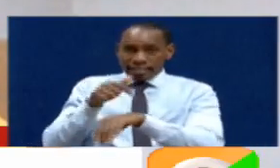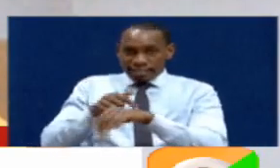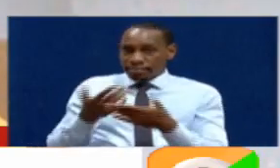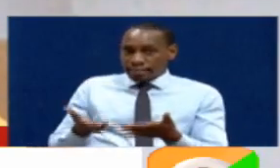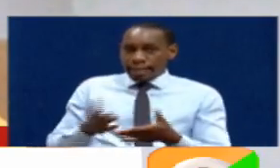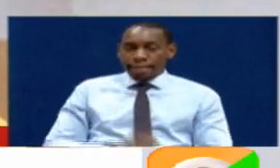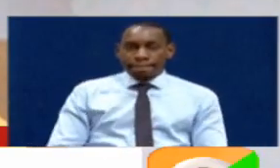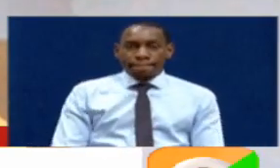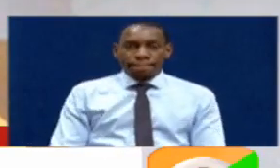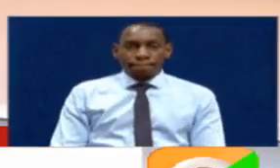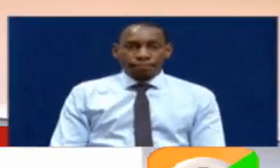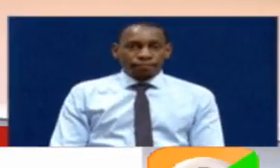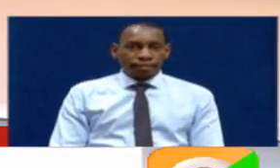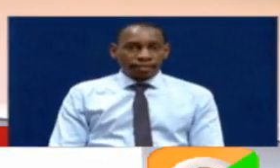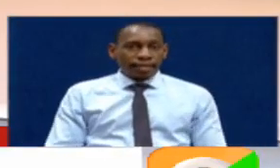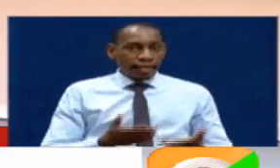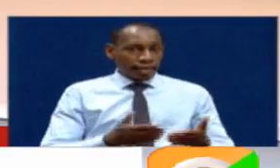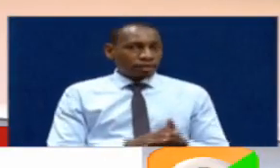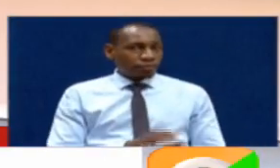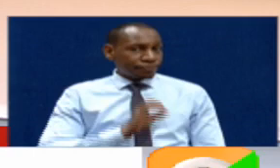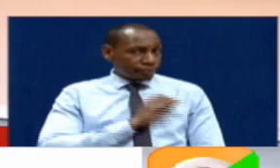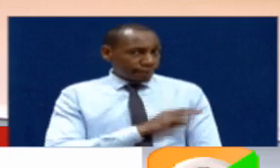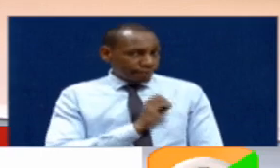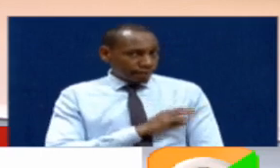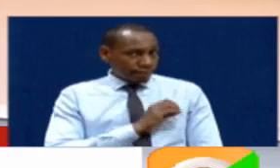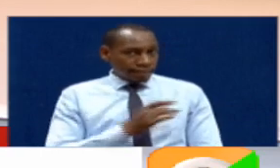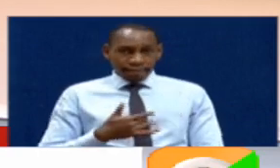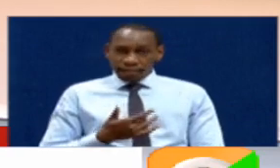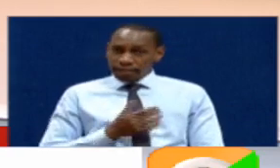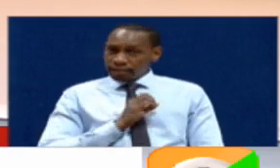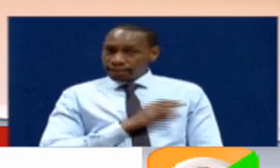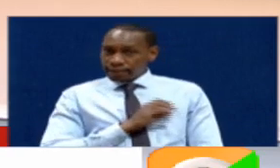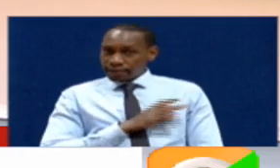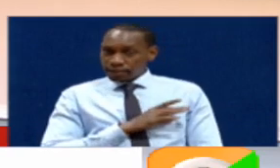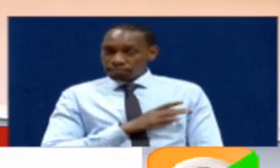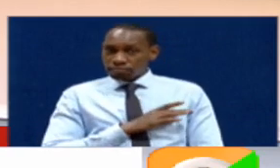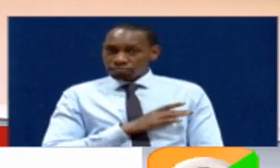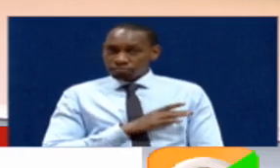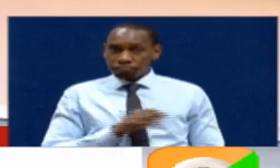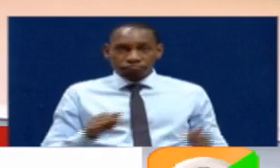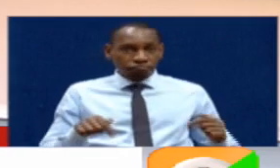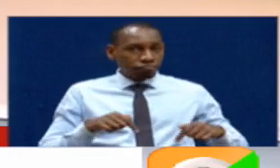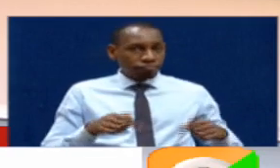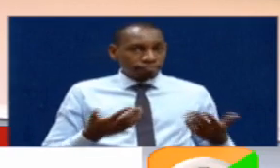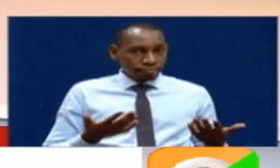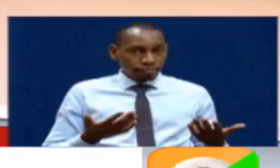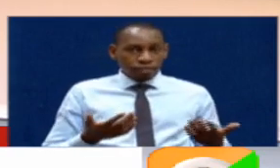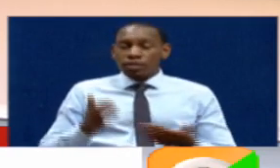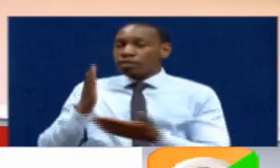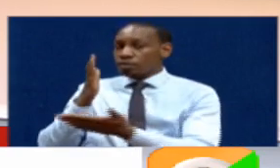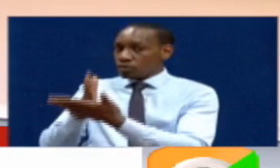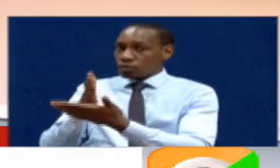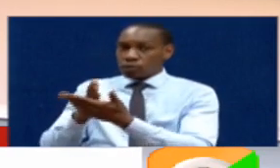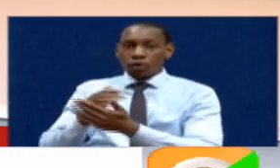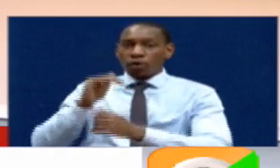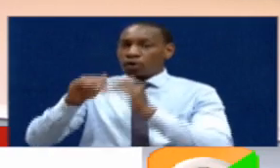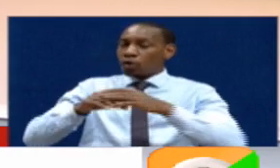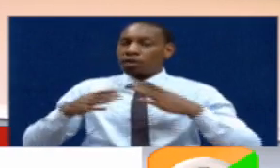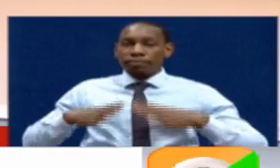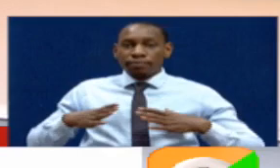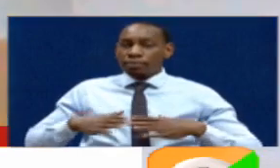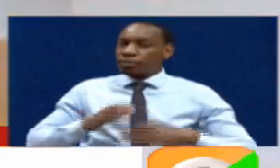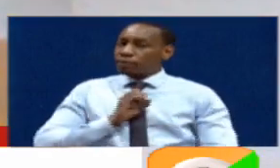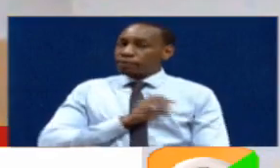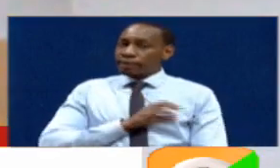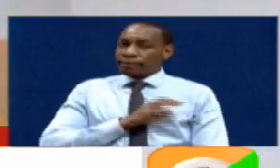now. Are you scared? Do you feel scared, David? Absolutely. Everyone is scared.